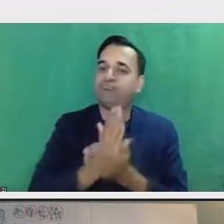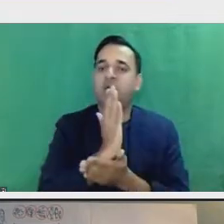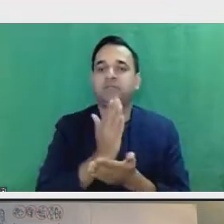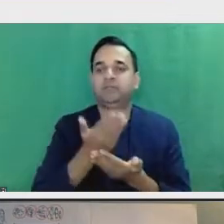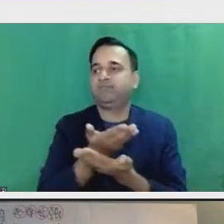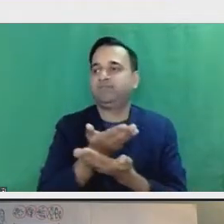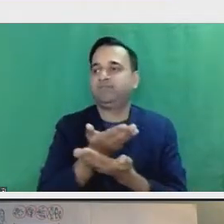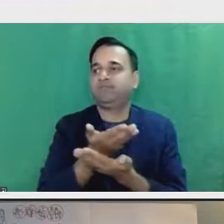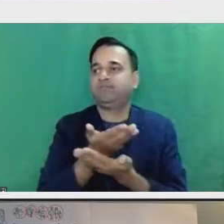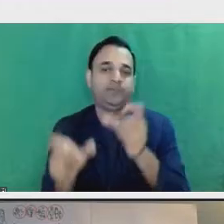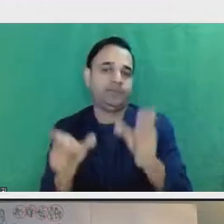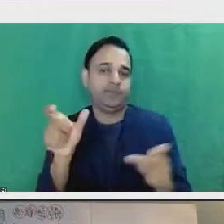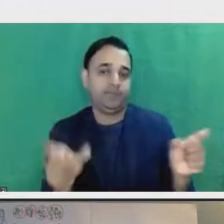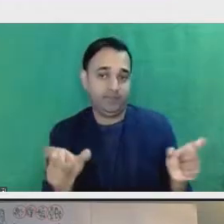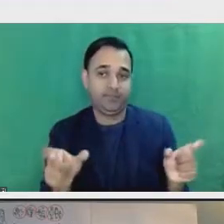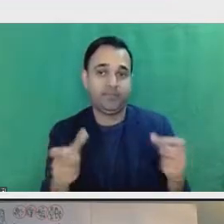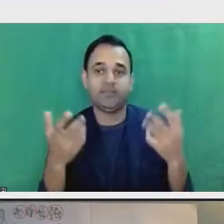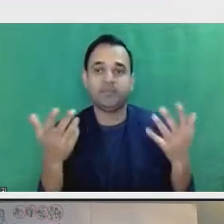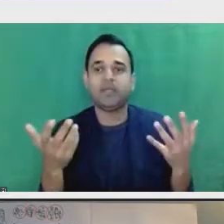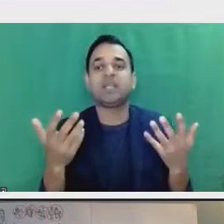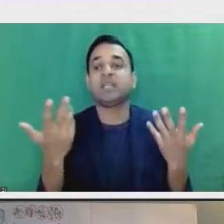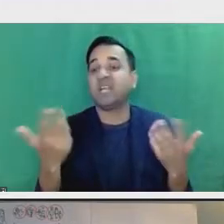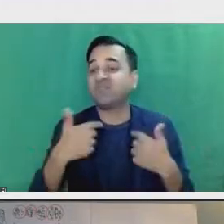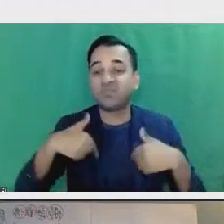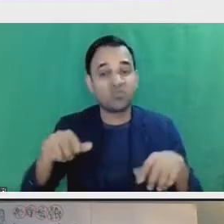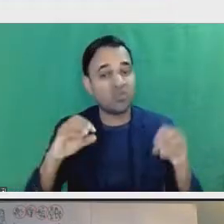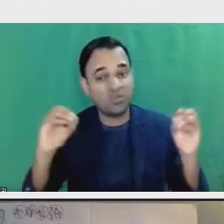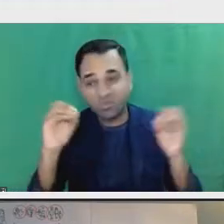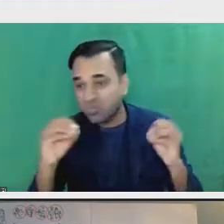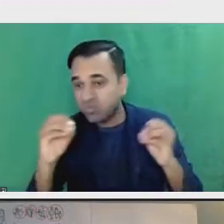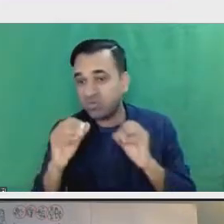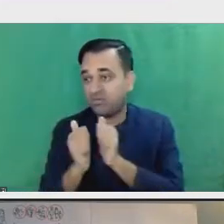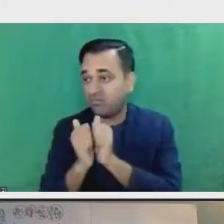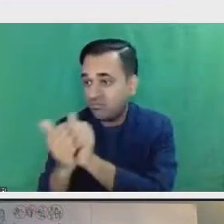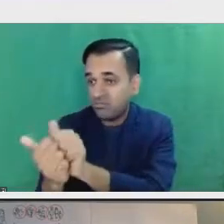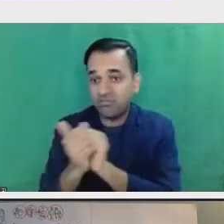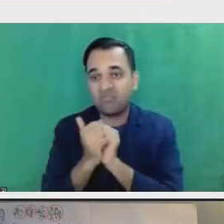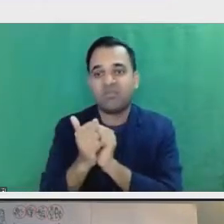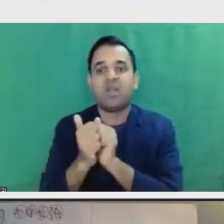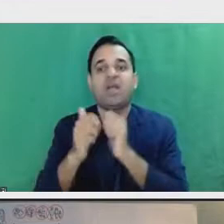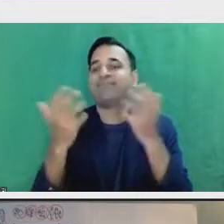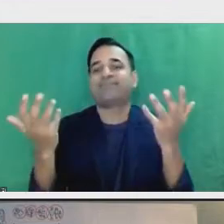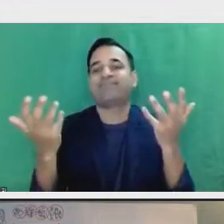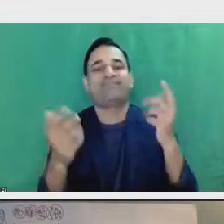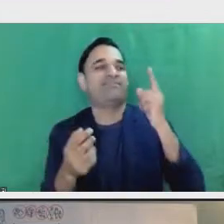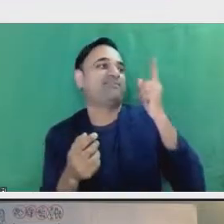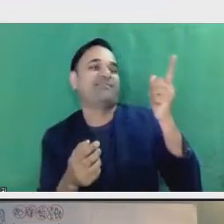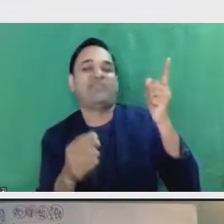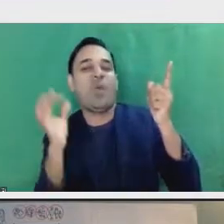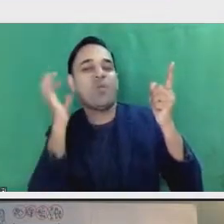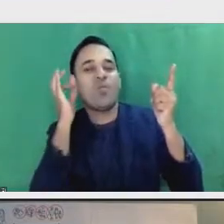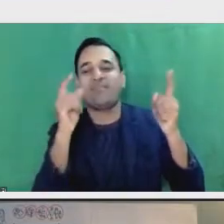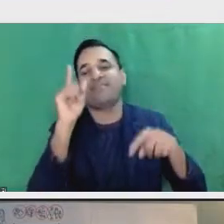to accomplish the target and the ODS for 2030,